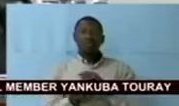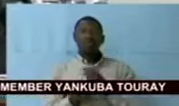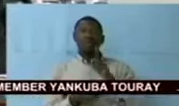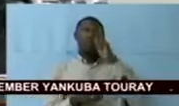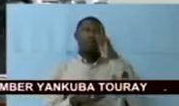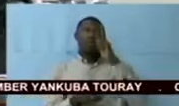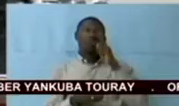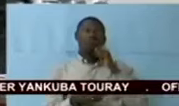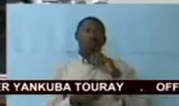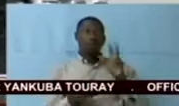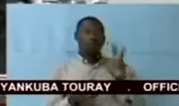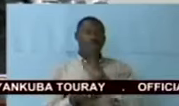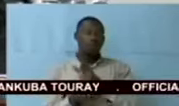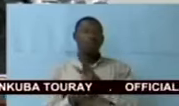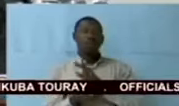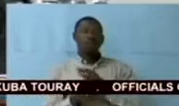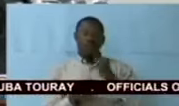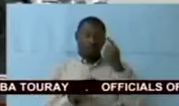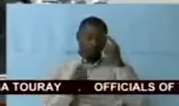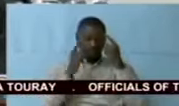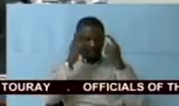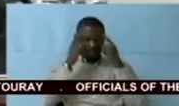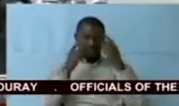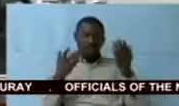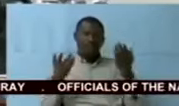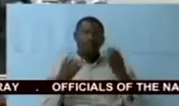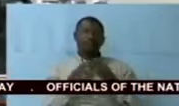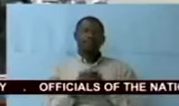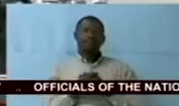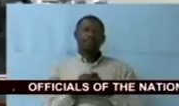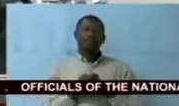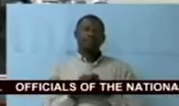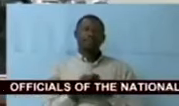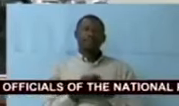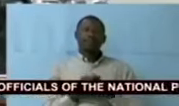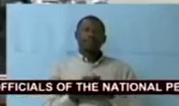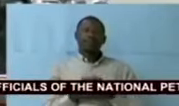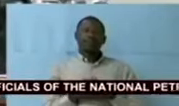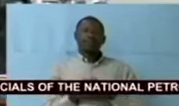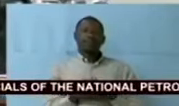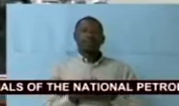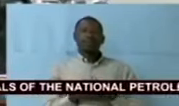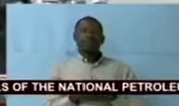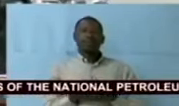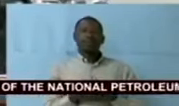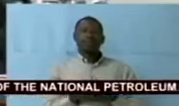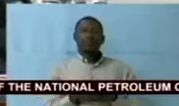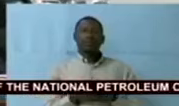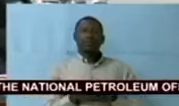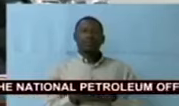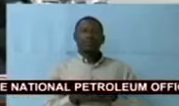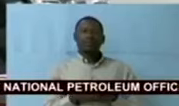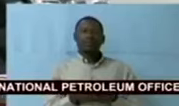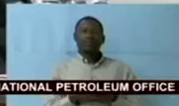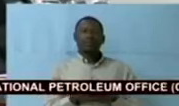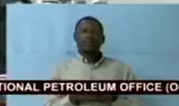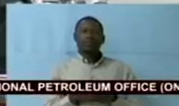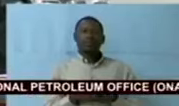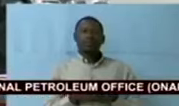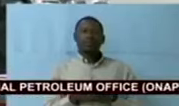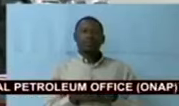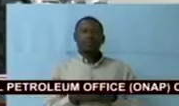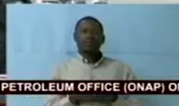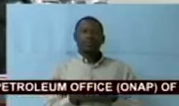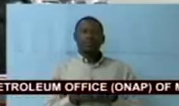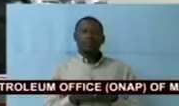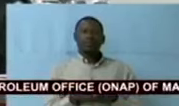God's will and design. Namanke Allah Ta'ala la makoiro ning ala tankandiro kanti. Because the truck